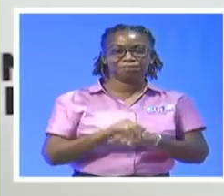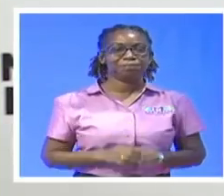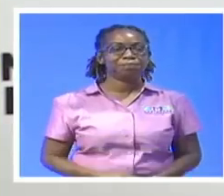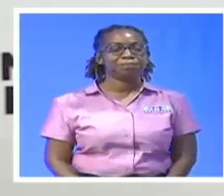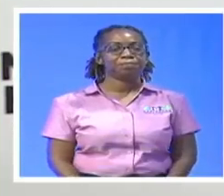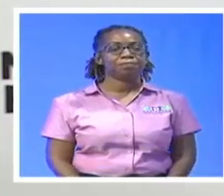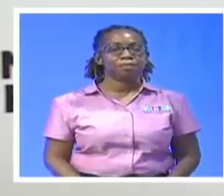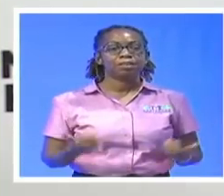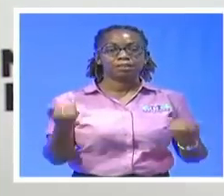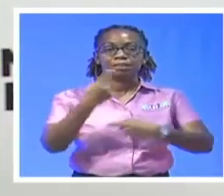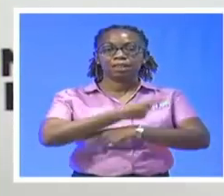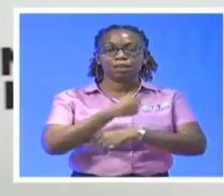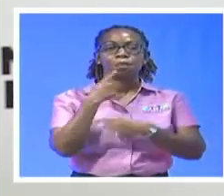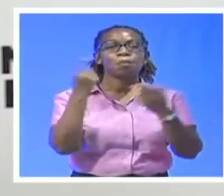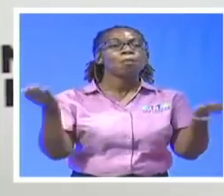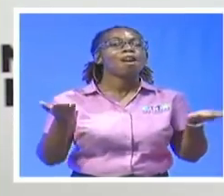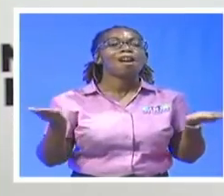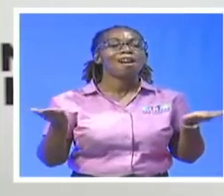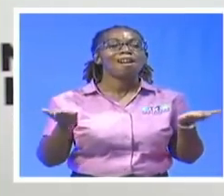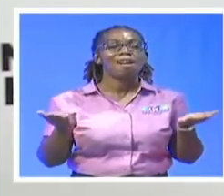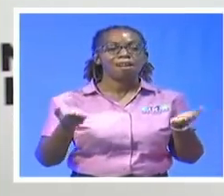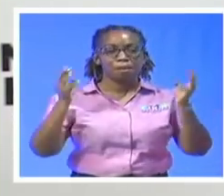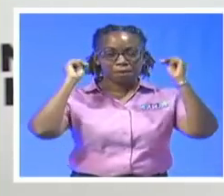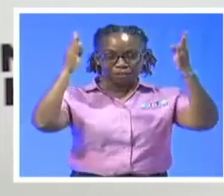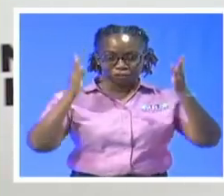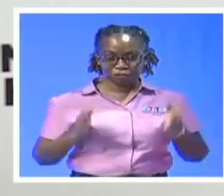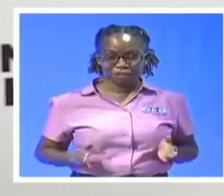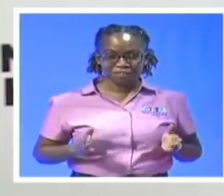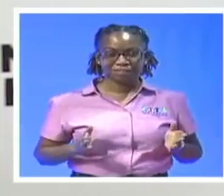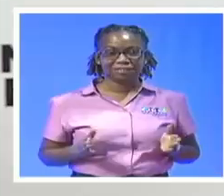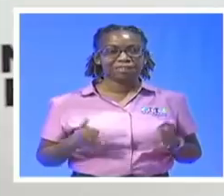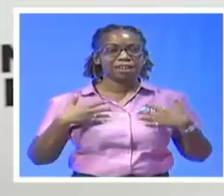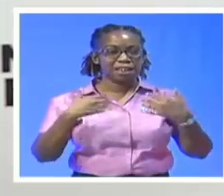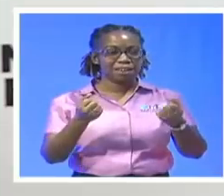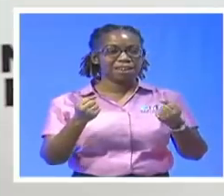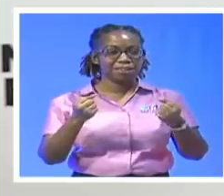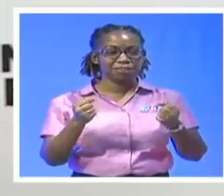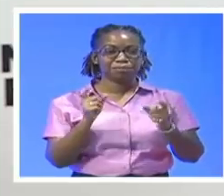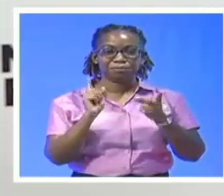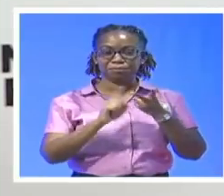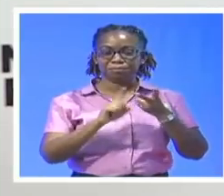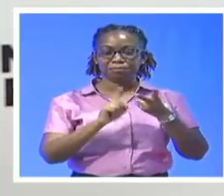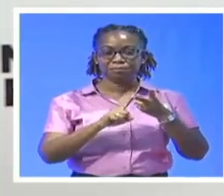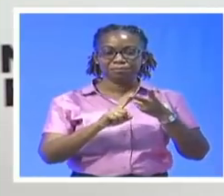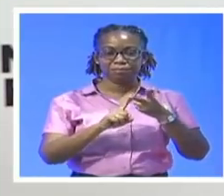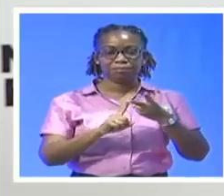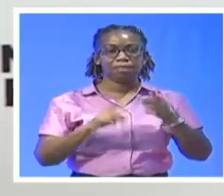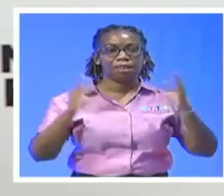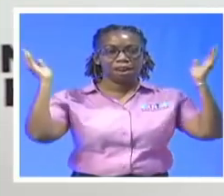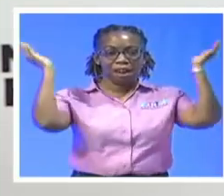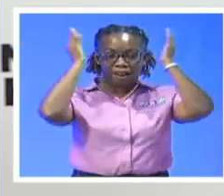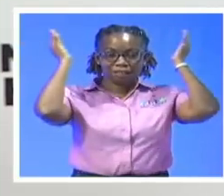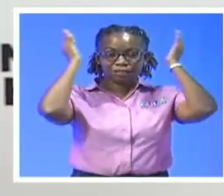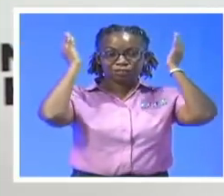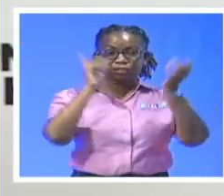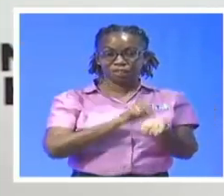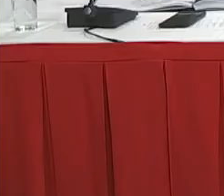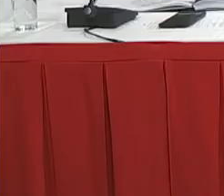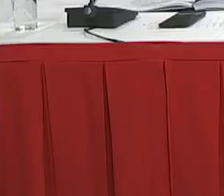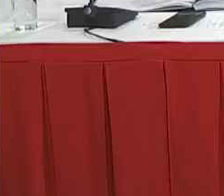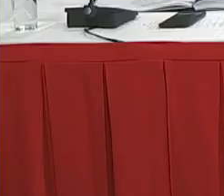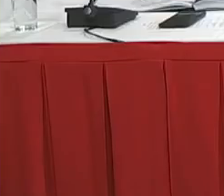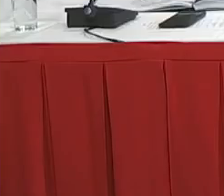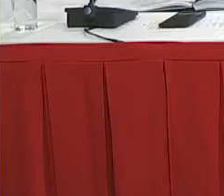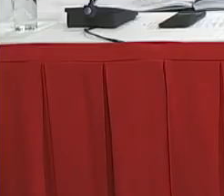Today we have with us the Honorable Terence Dialsing, Minister of Health, Dr. Avery Hines, Technical Director,